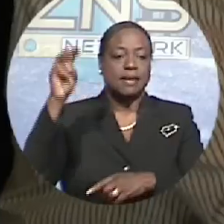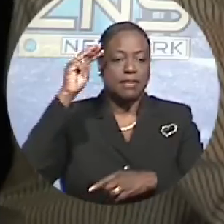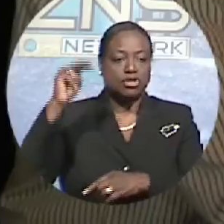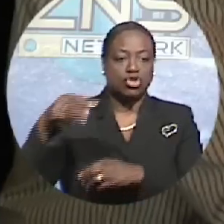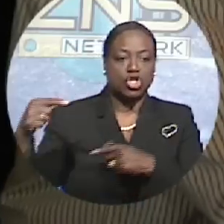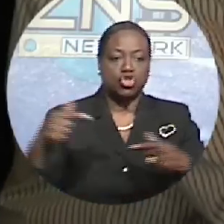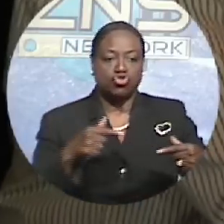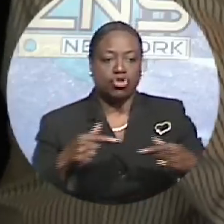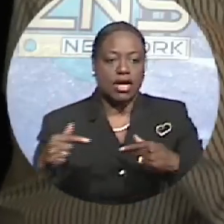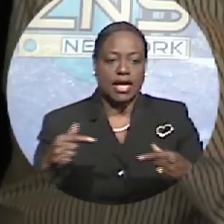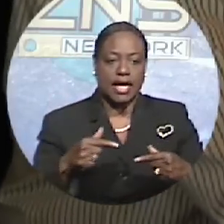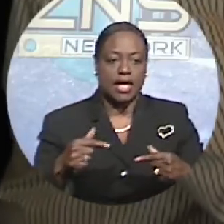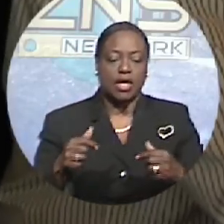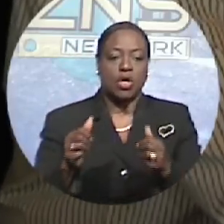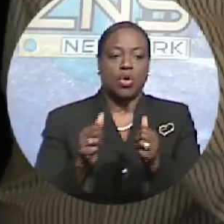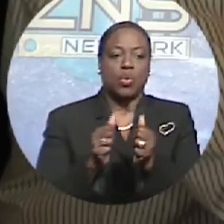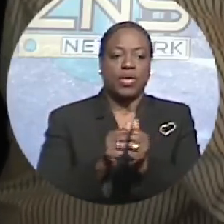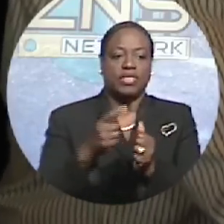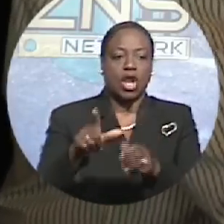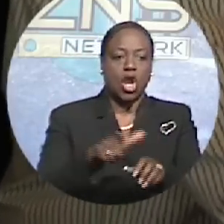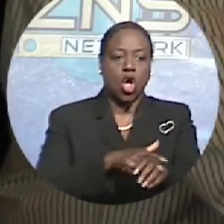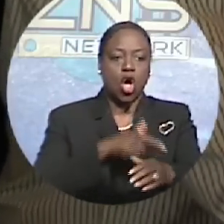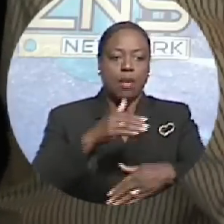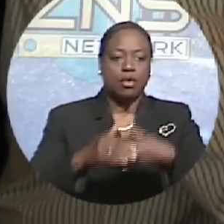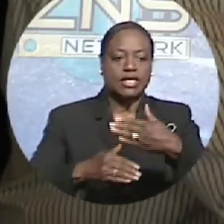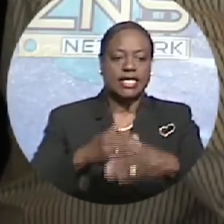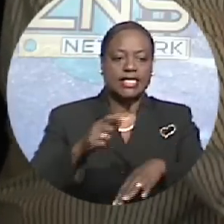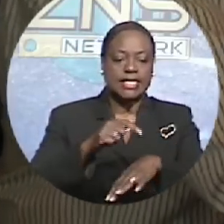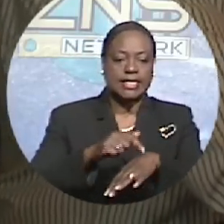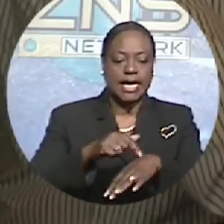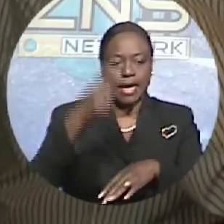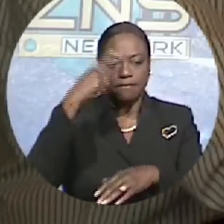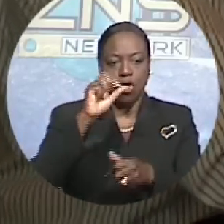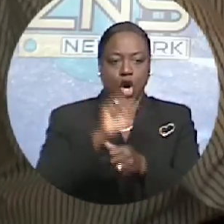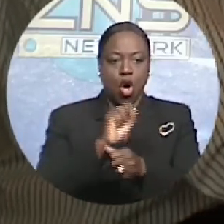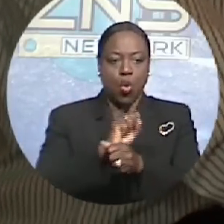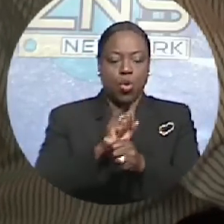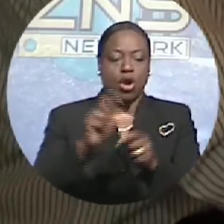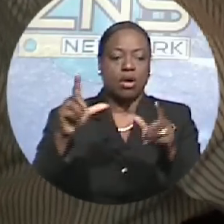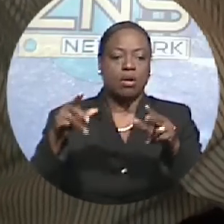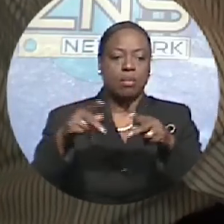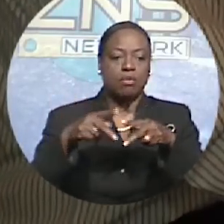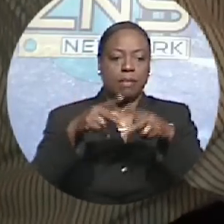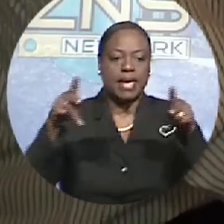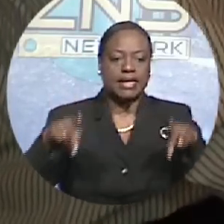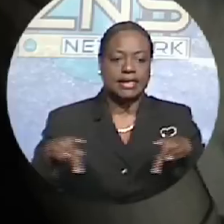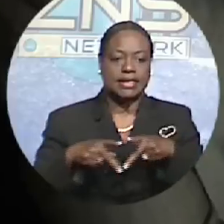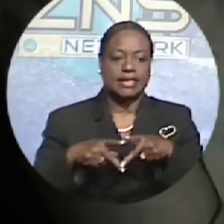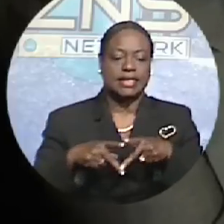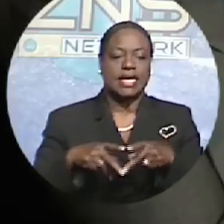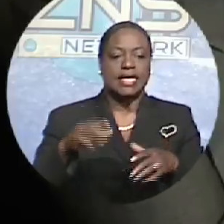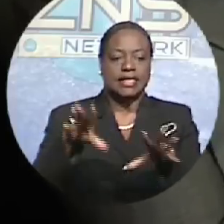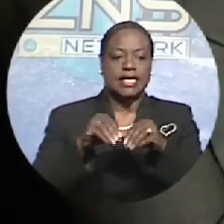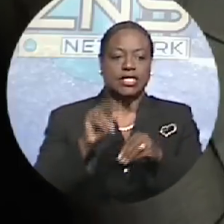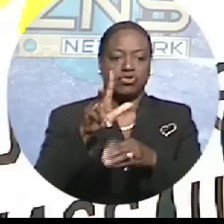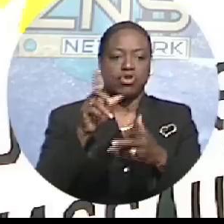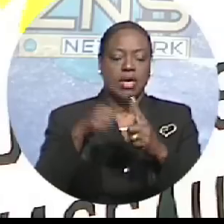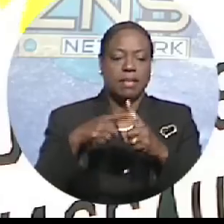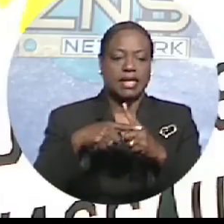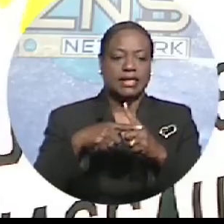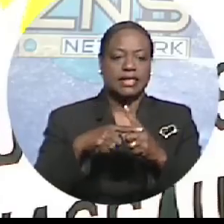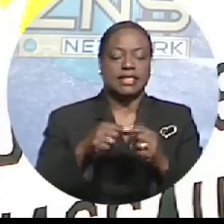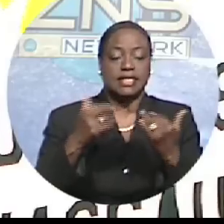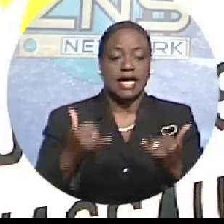the long processing times for work permits, which on average take about 3 months to process. I'm also thinking